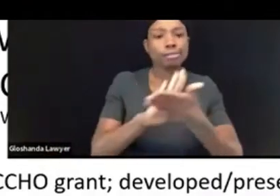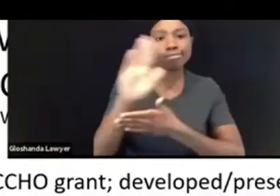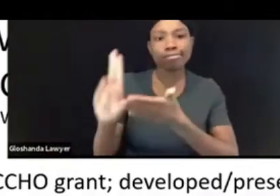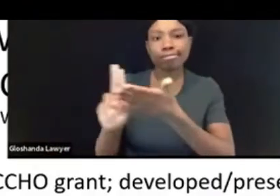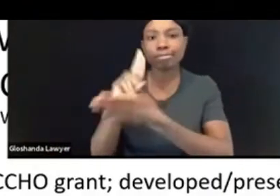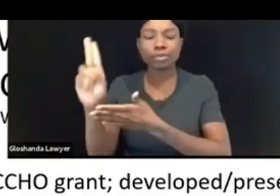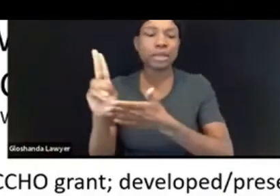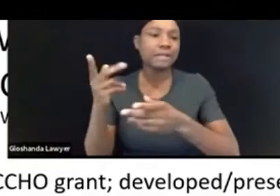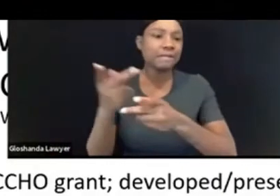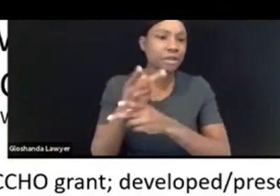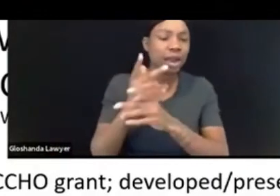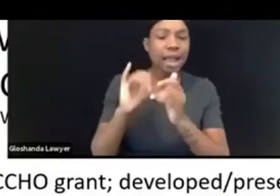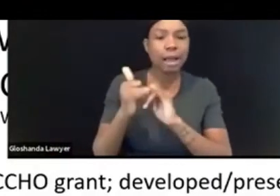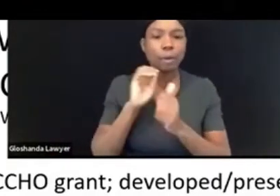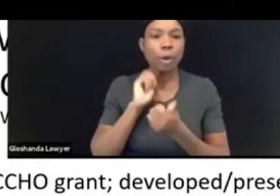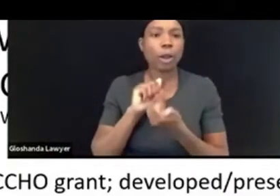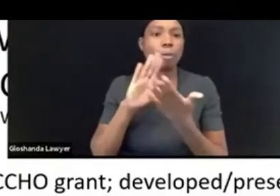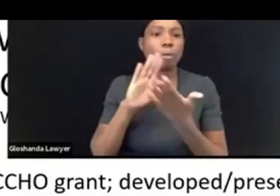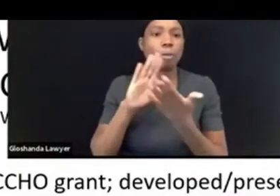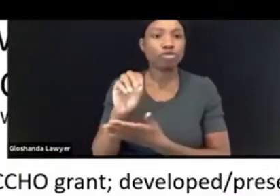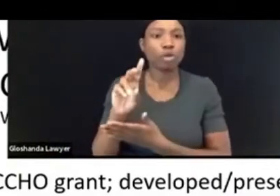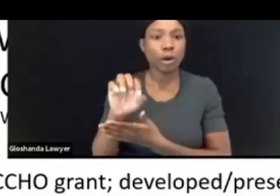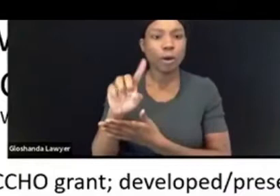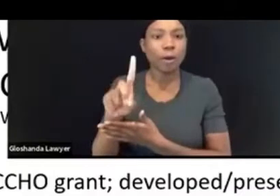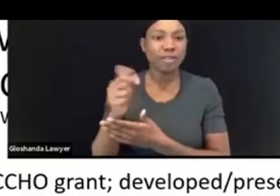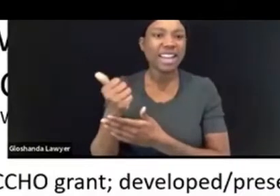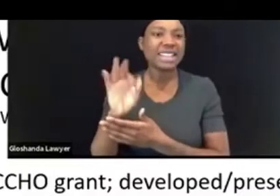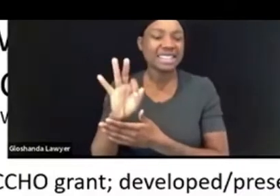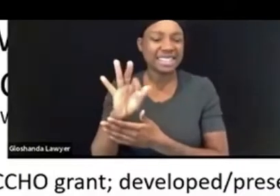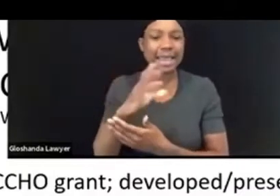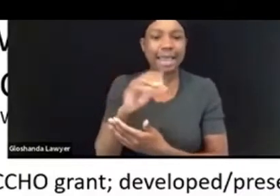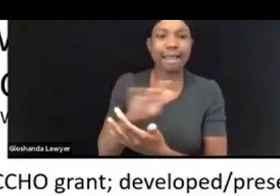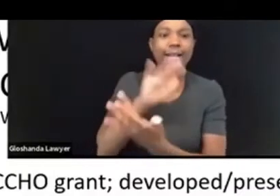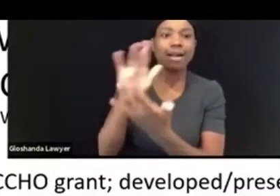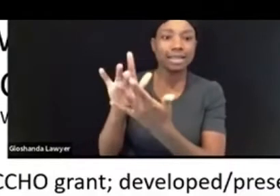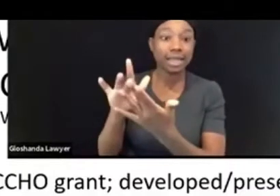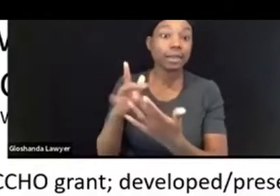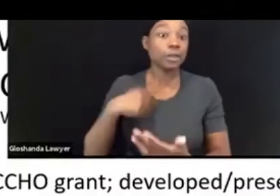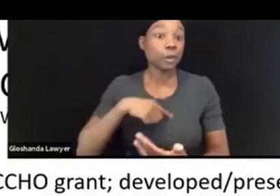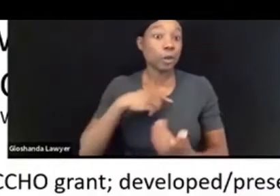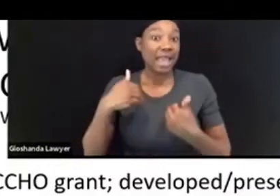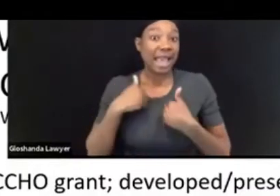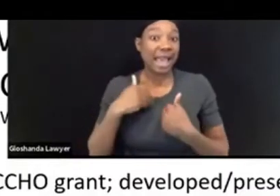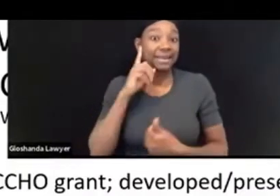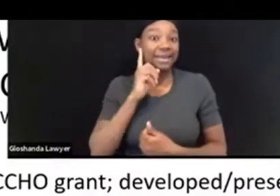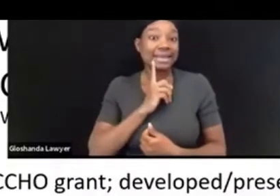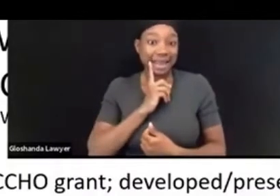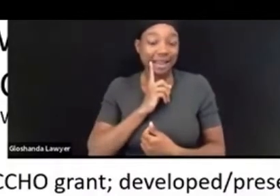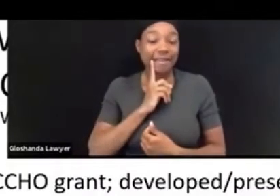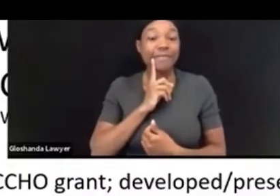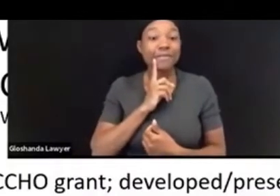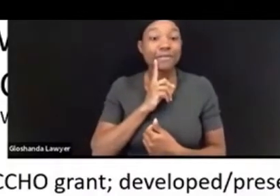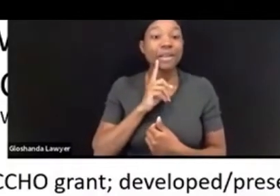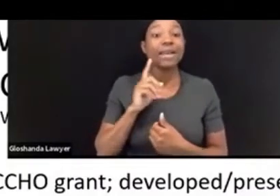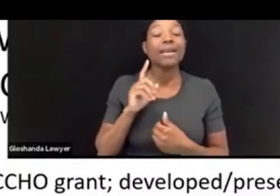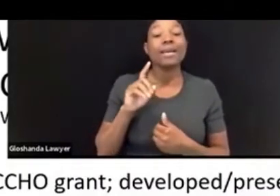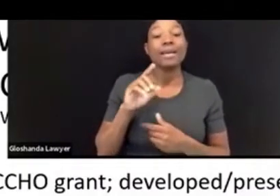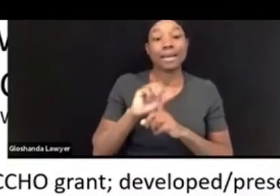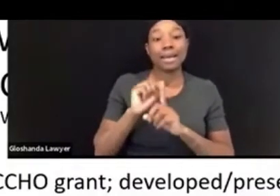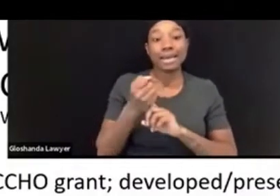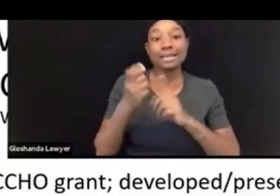contacts. Our deaf case investigator, contact tracer, became a trusted member of our staff in that